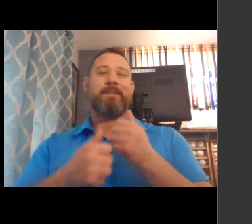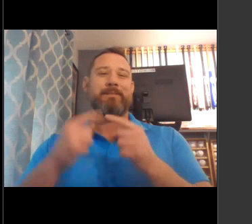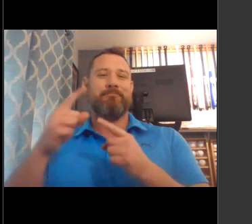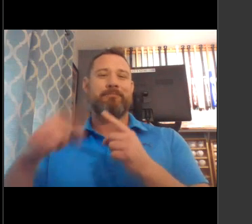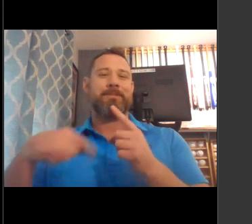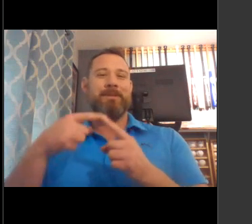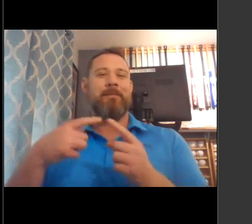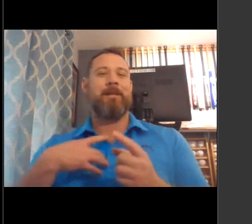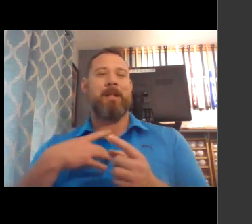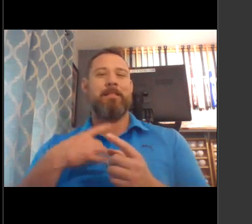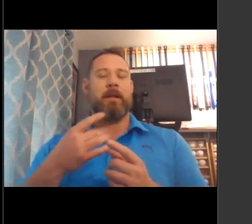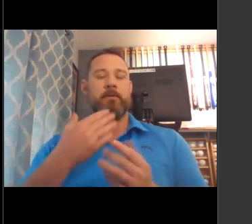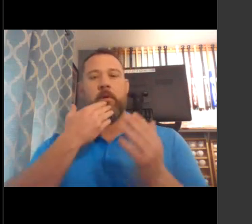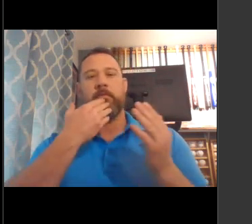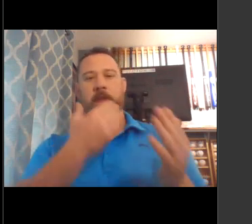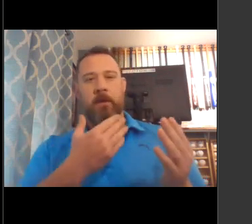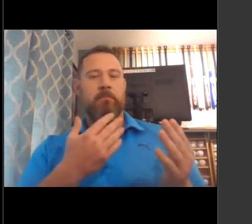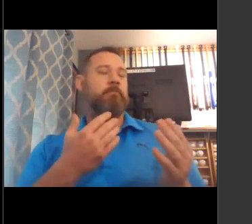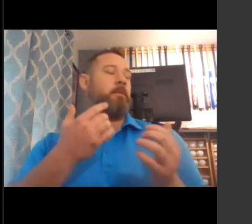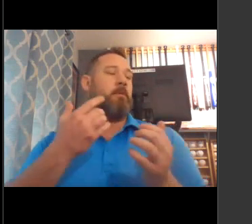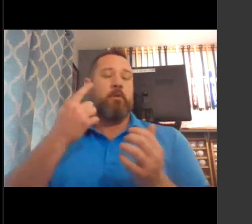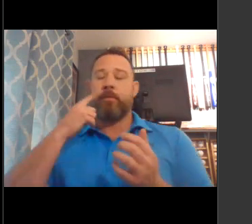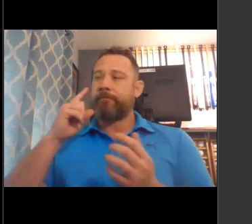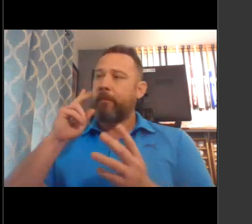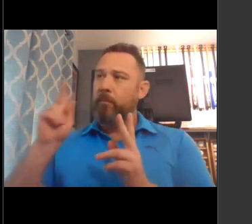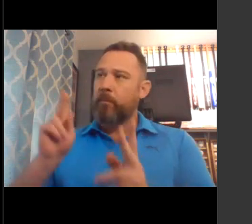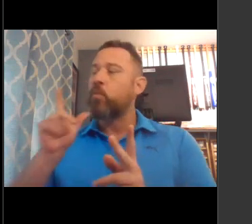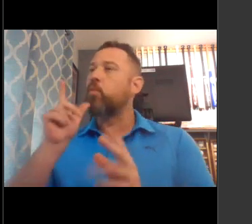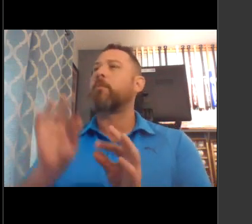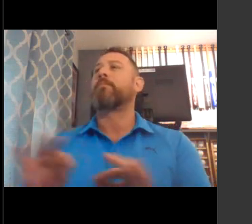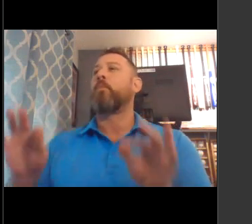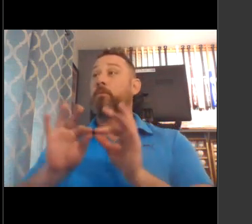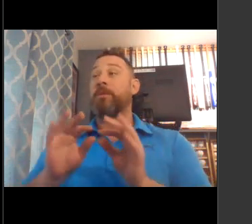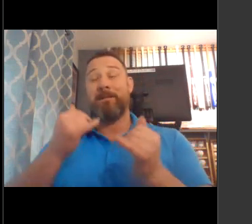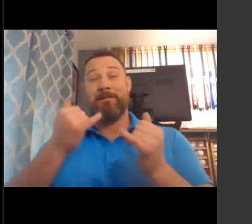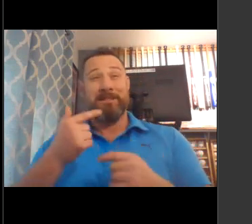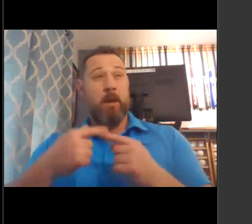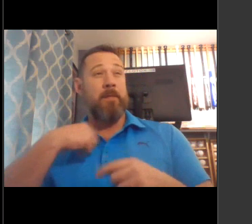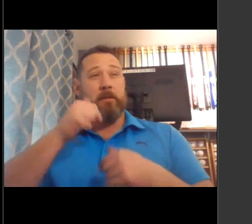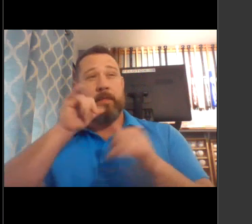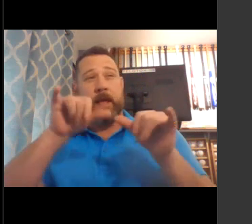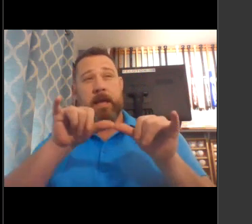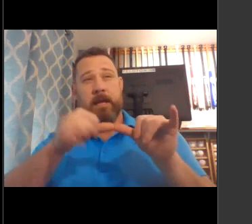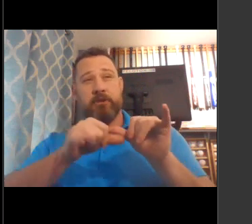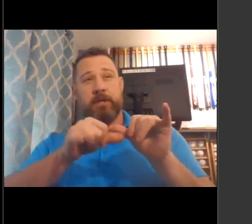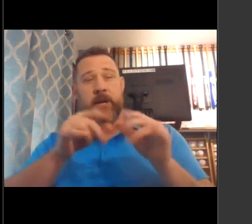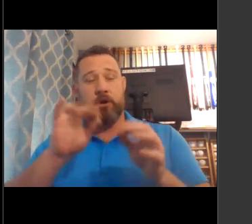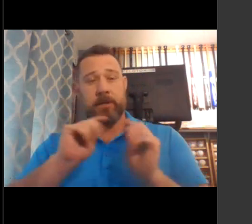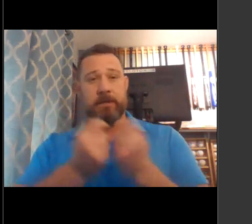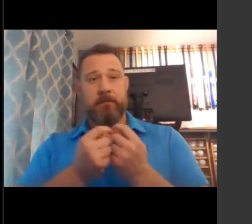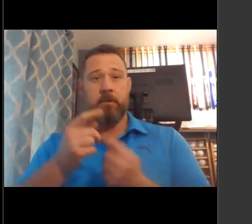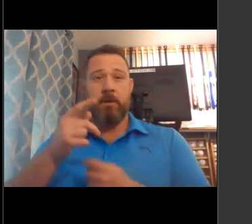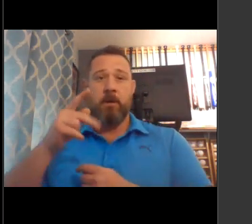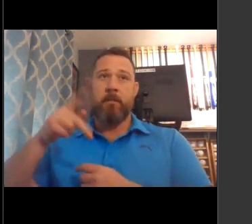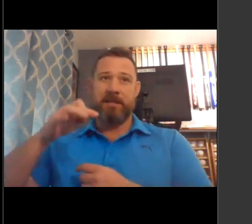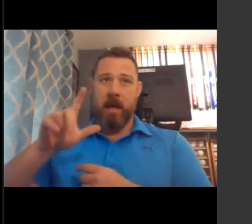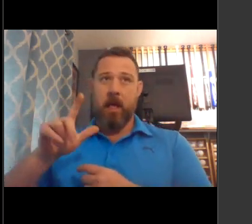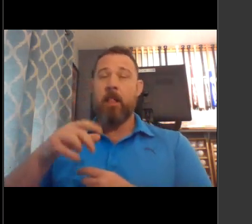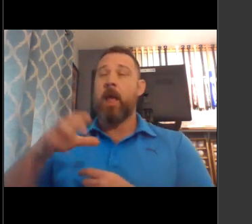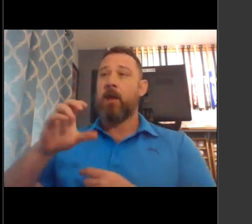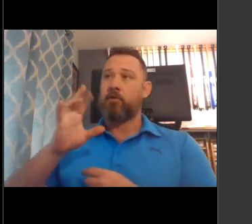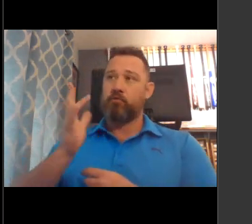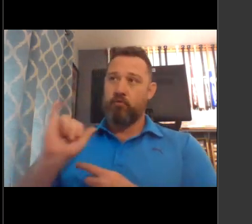success. And this time, I'd like to thank the Commission's engineering team, particularly Gurtej Patel and John Prey, who gave